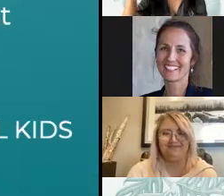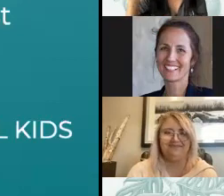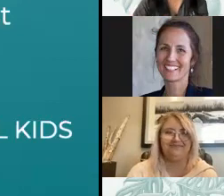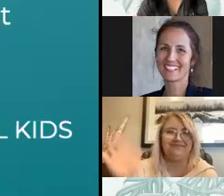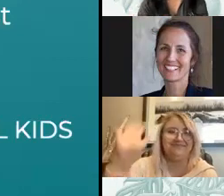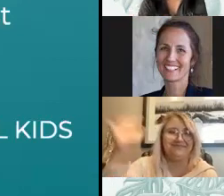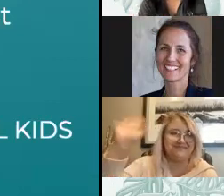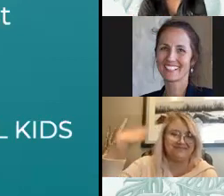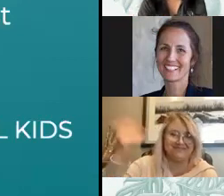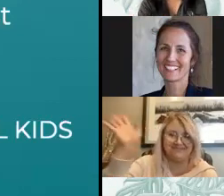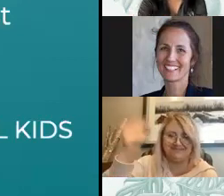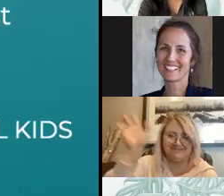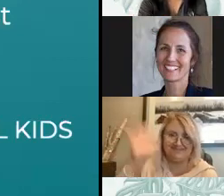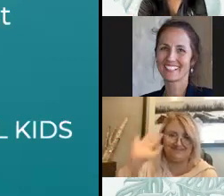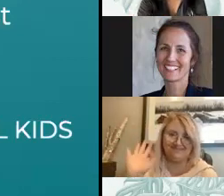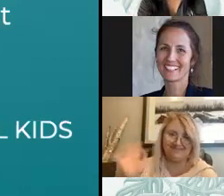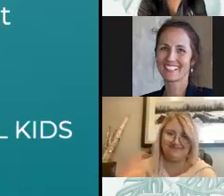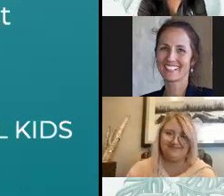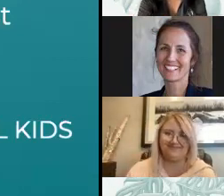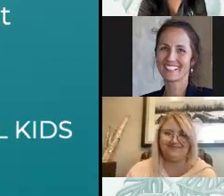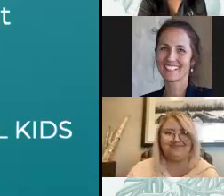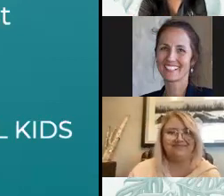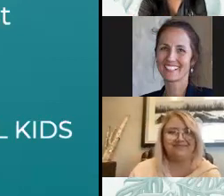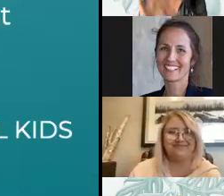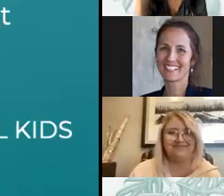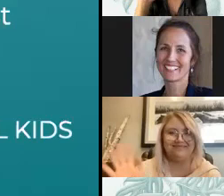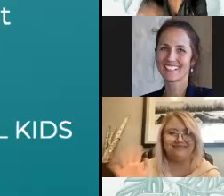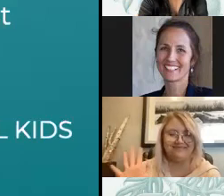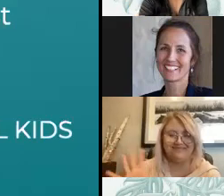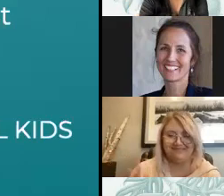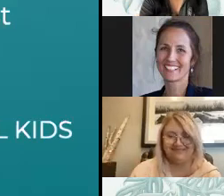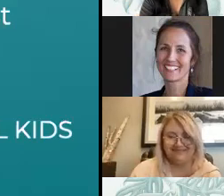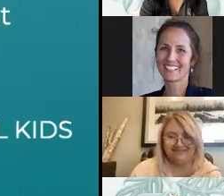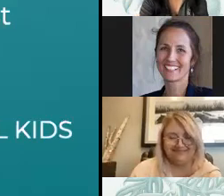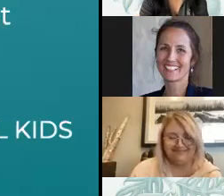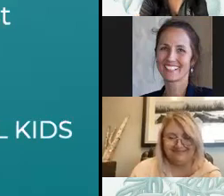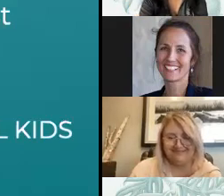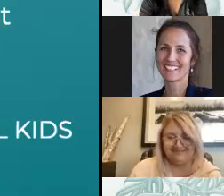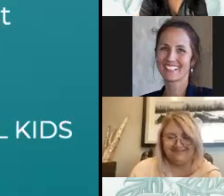Mahalo. Have a great day, everyone. Aloha. Thank you so much.